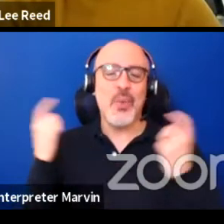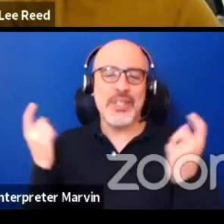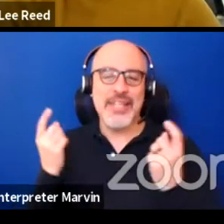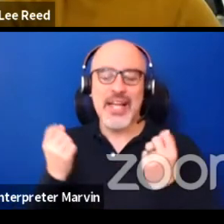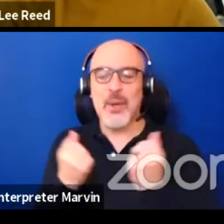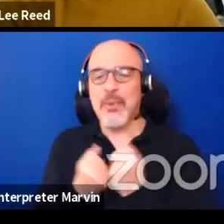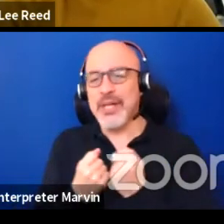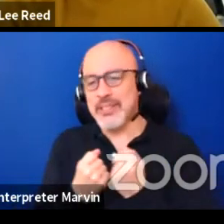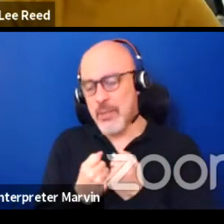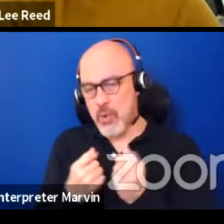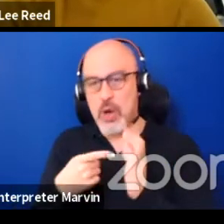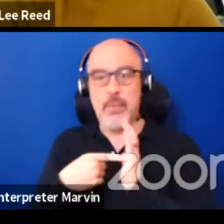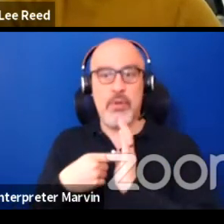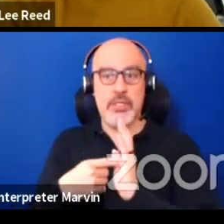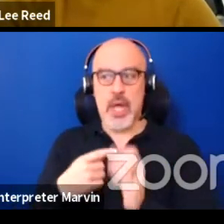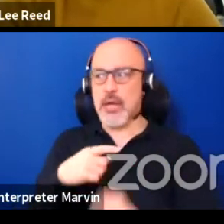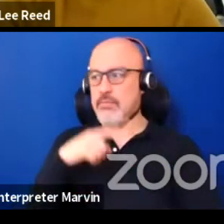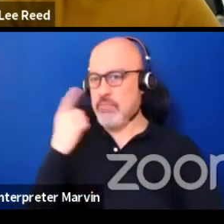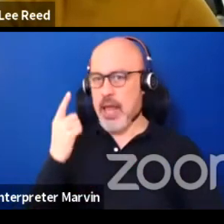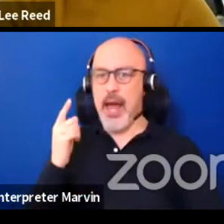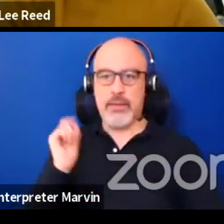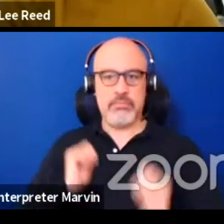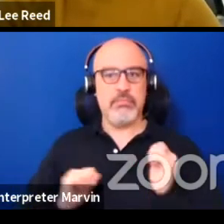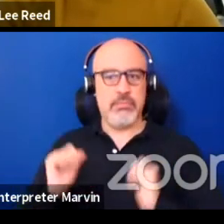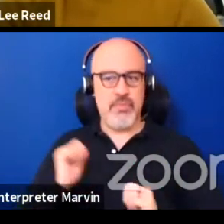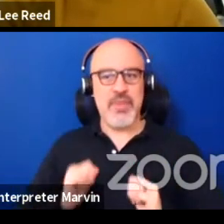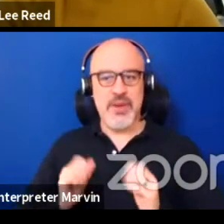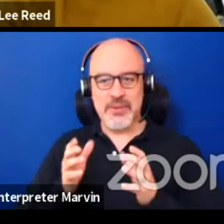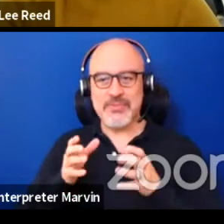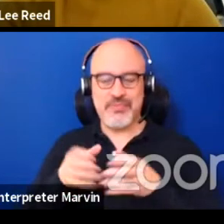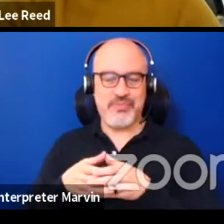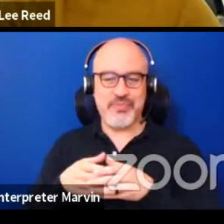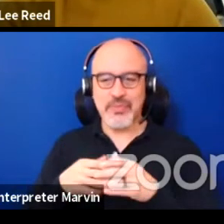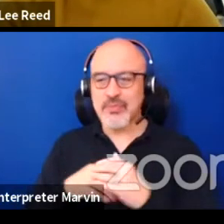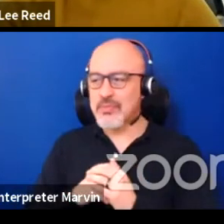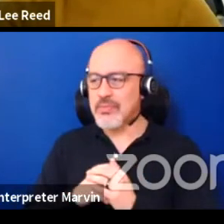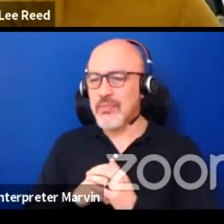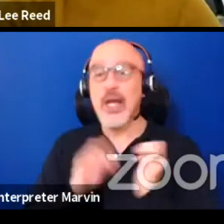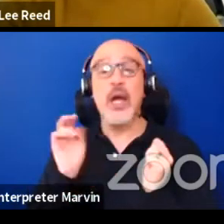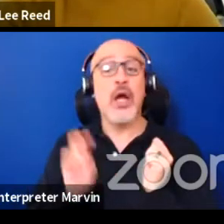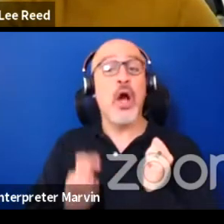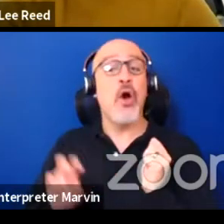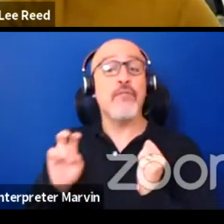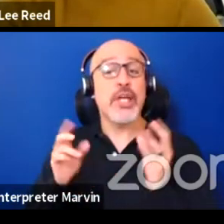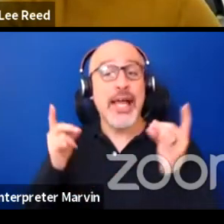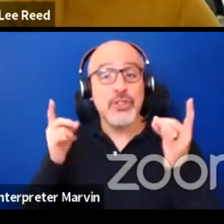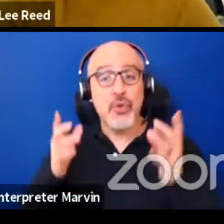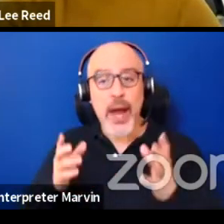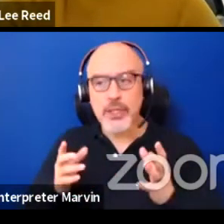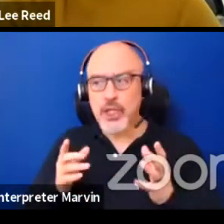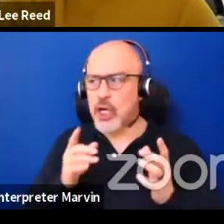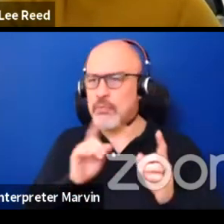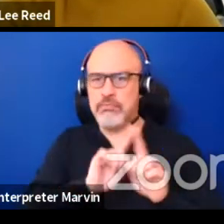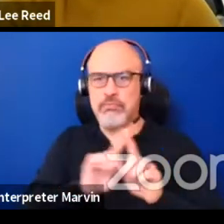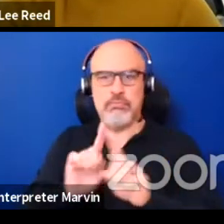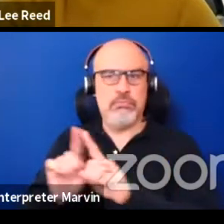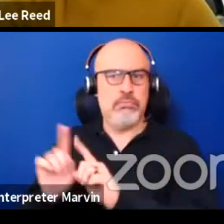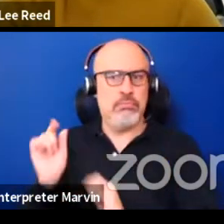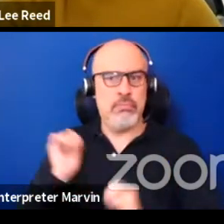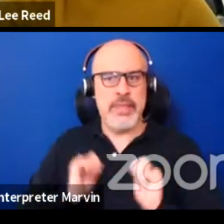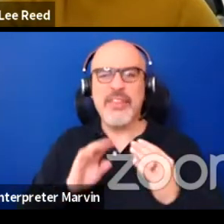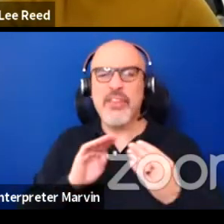present the work of Black theater artists. I'm a freelance director and have worked at many theaters around